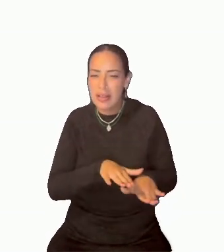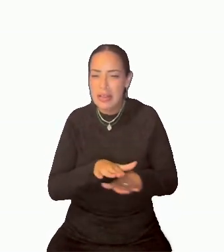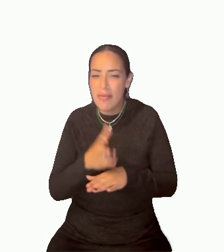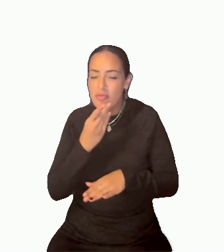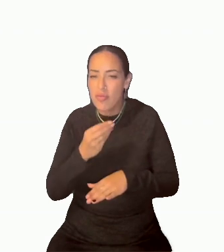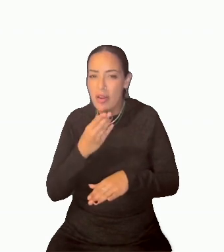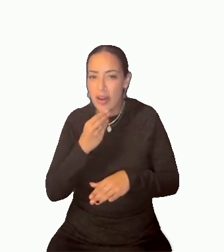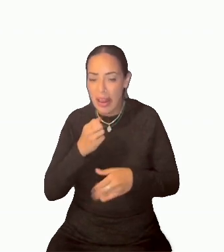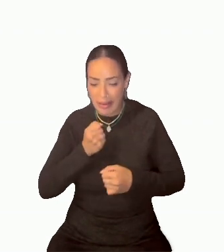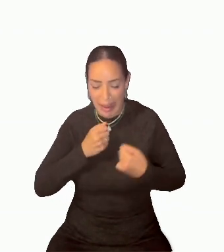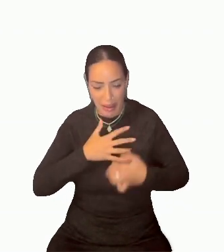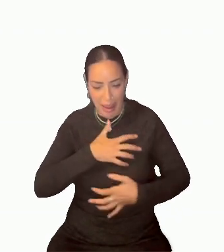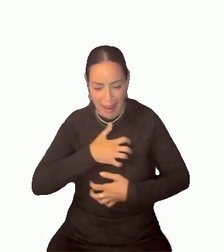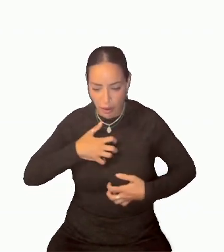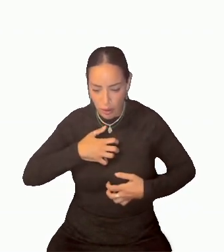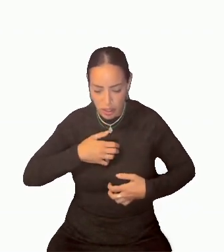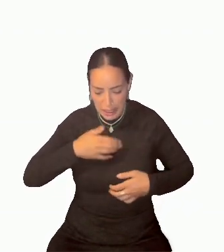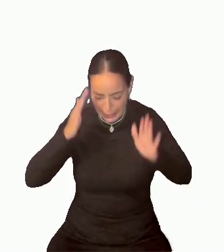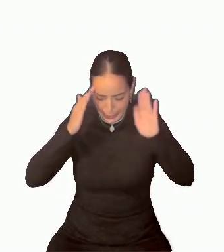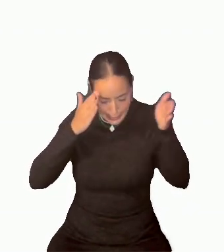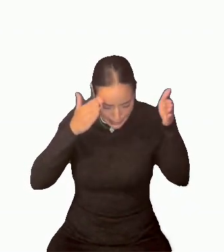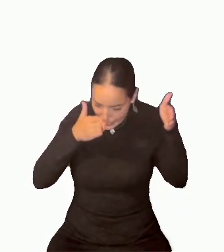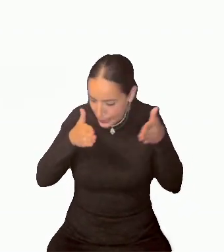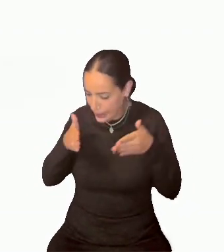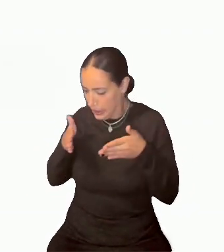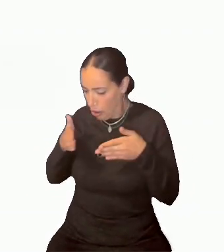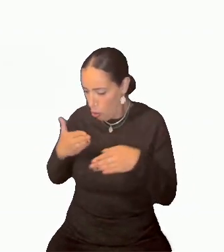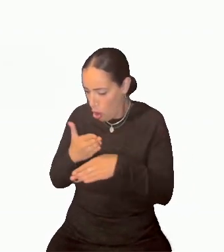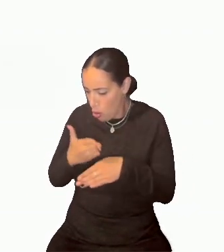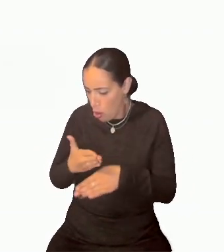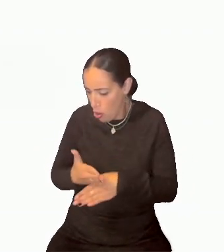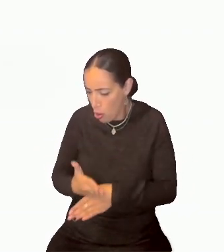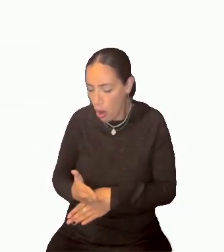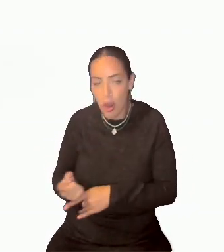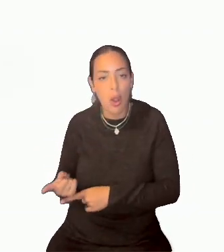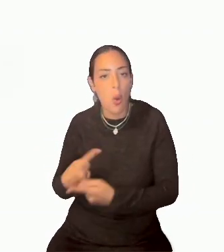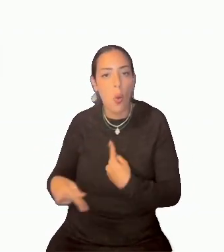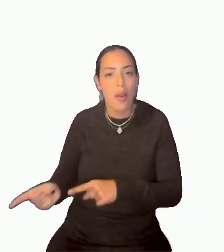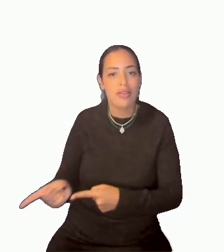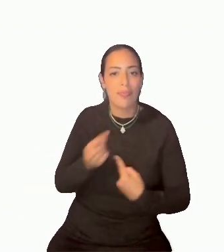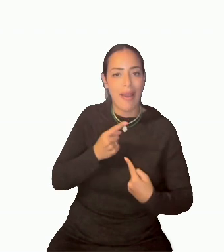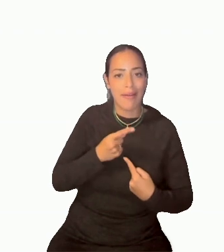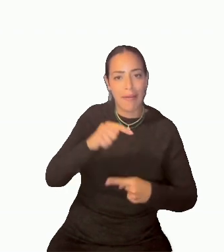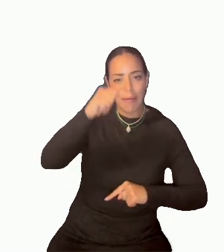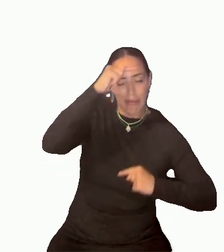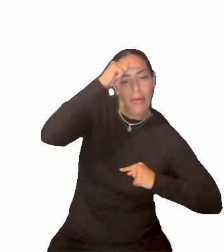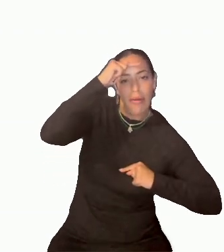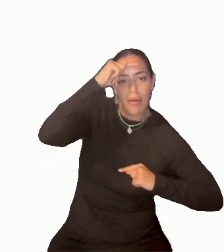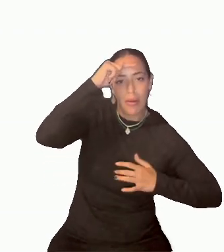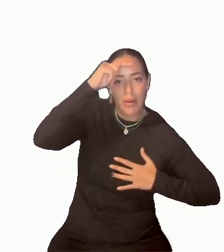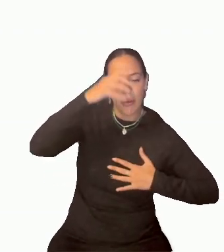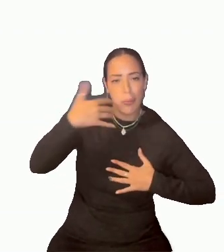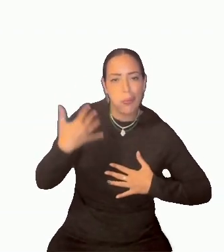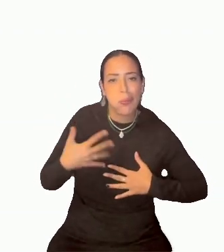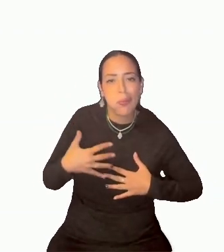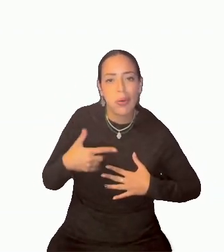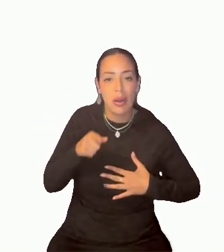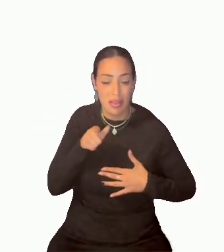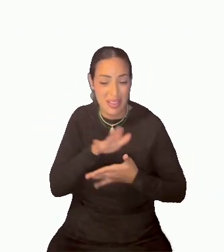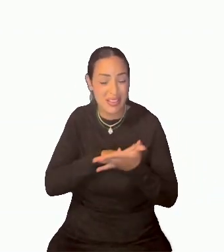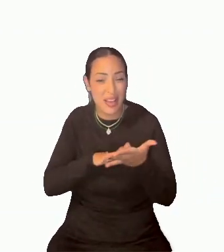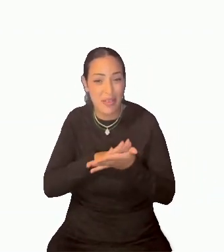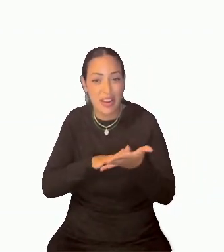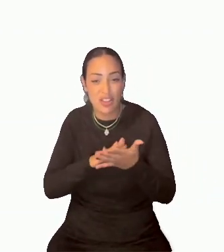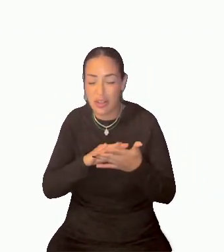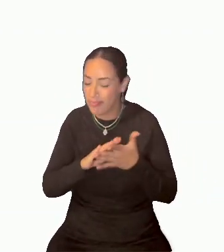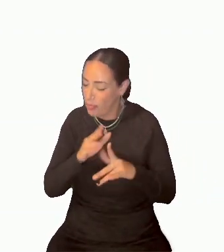reroute anguish with to-do lists and tasks, it finds its way back in. For me, it is this definition which most